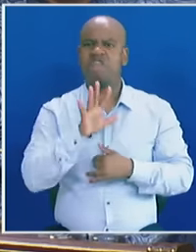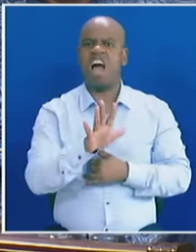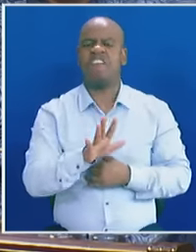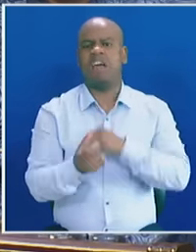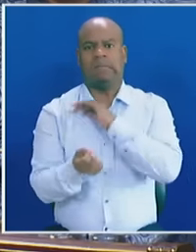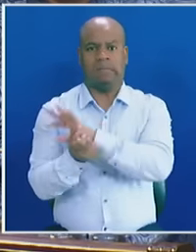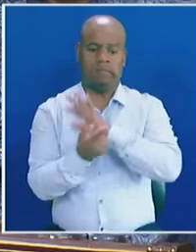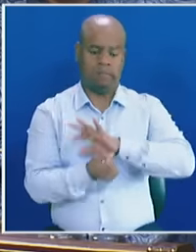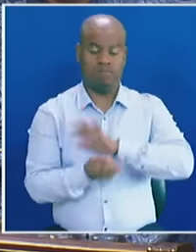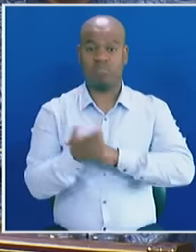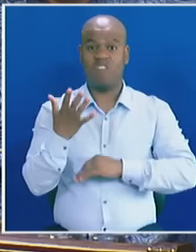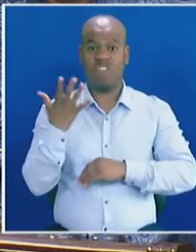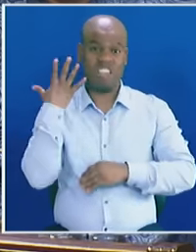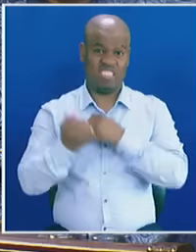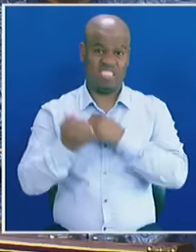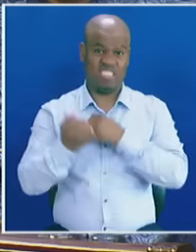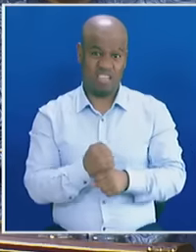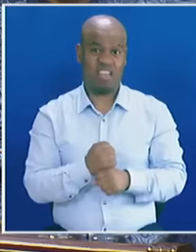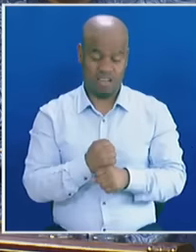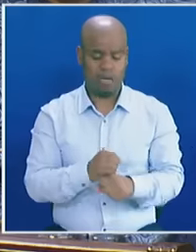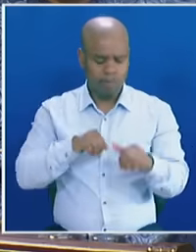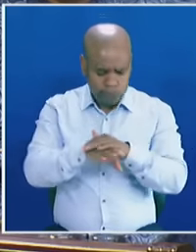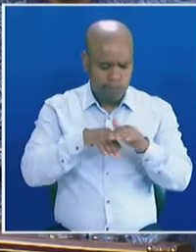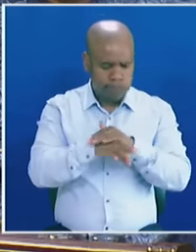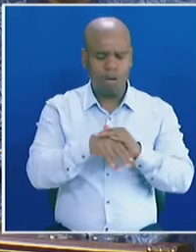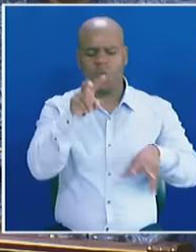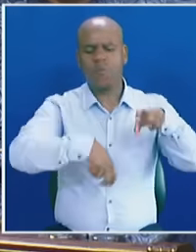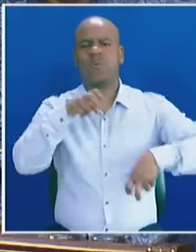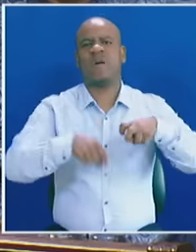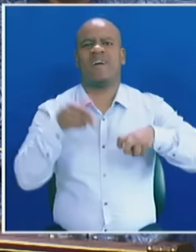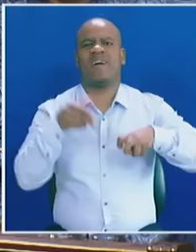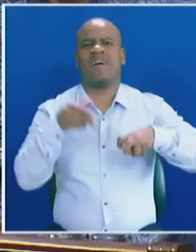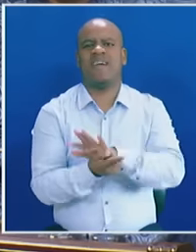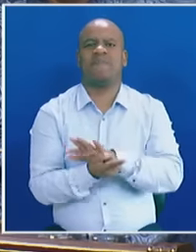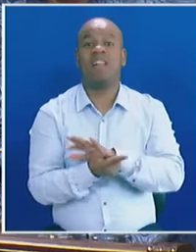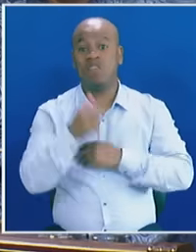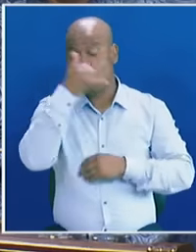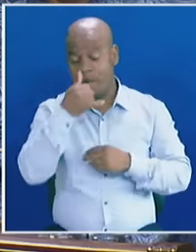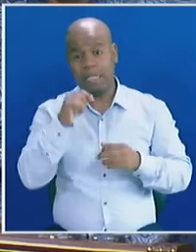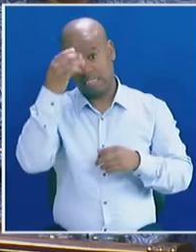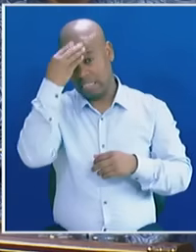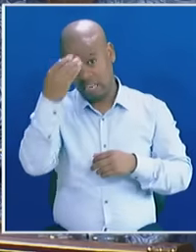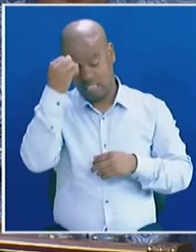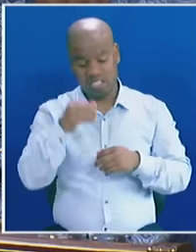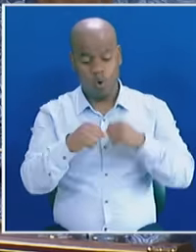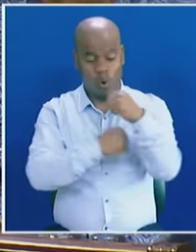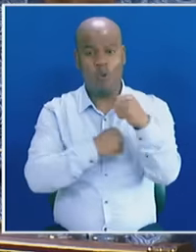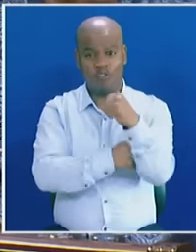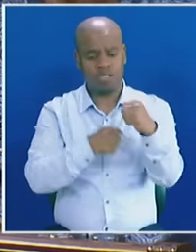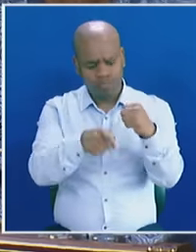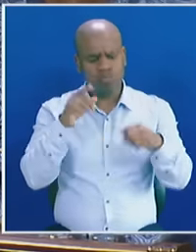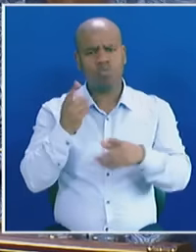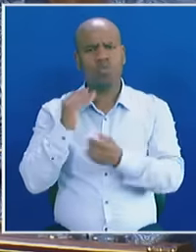last year alone from within crime intelligence officers, which is supposedly to be secure as